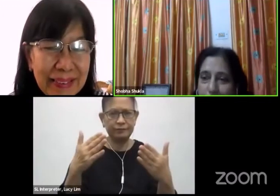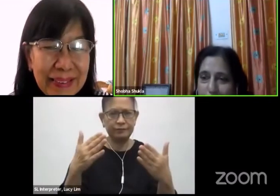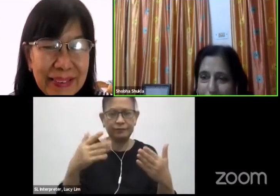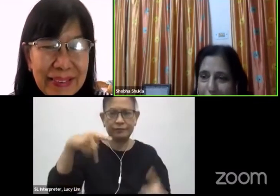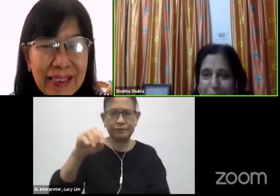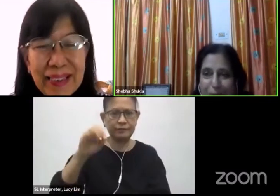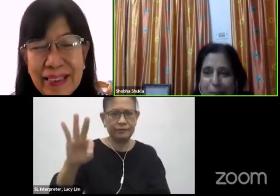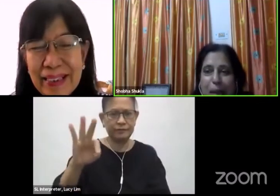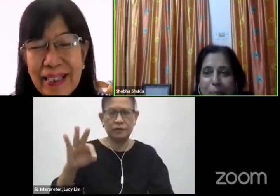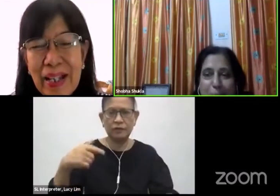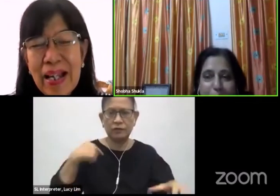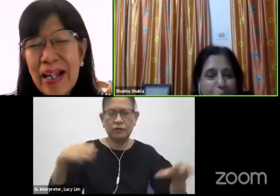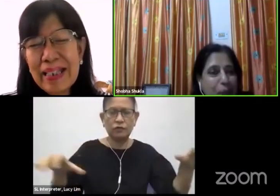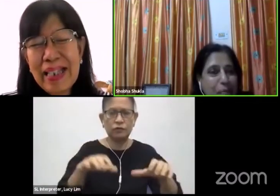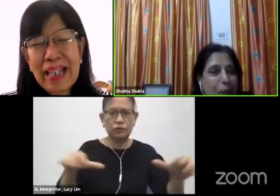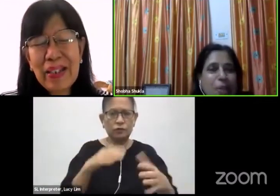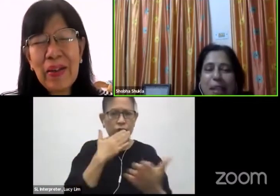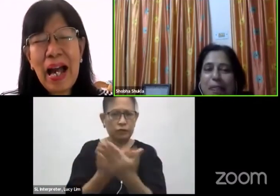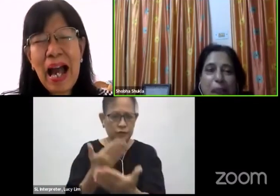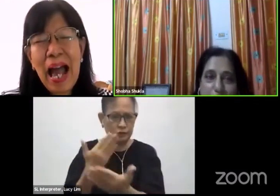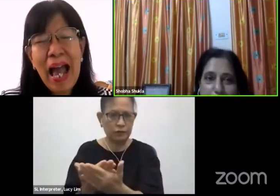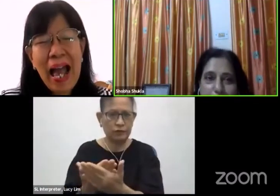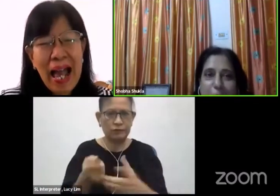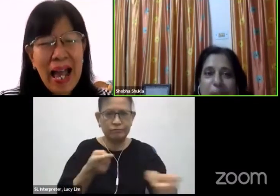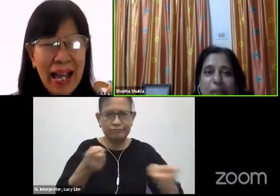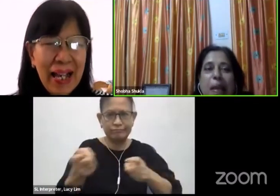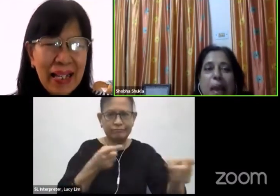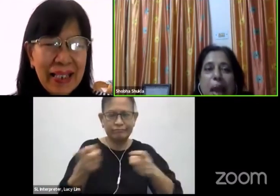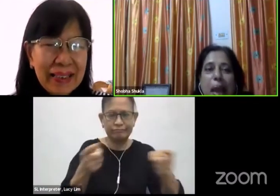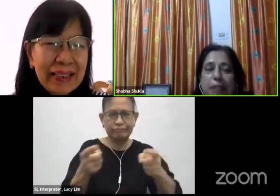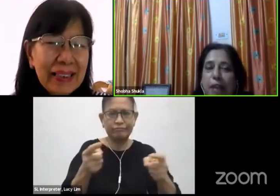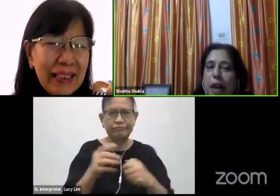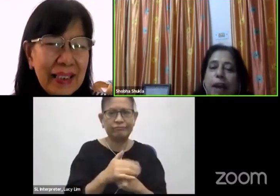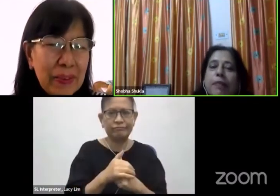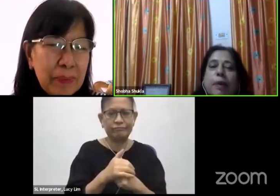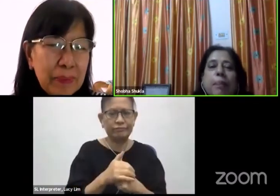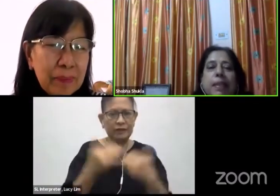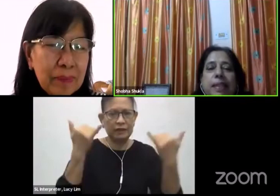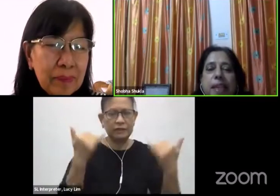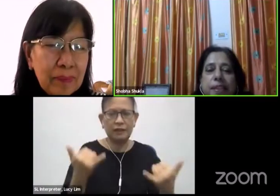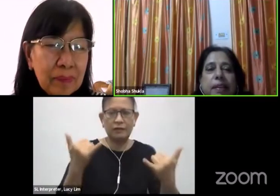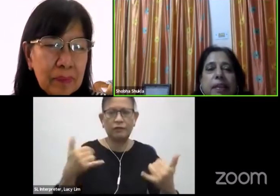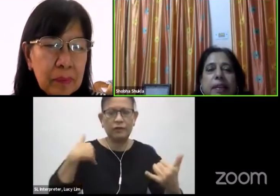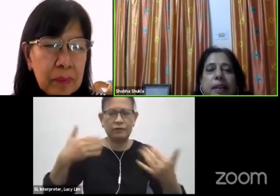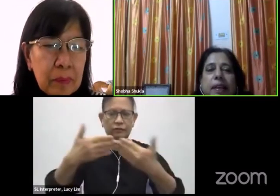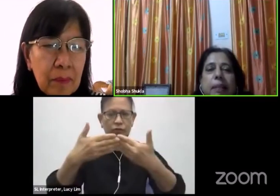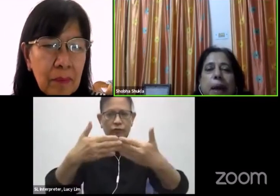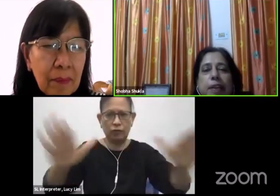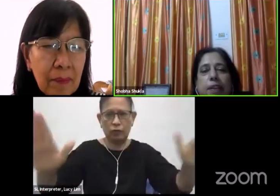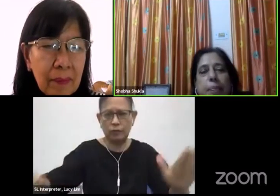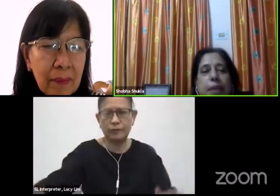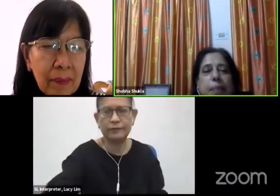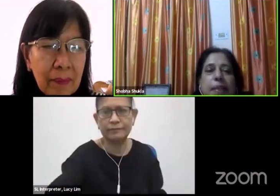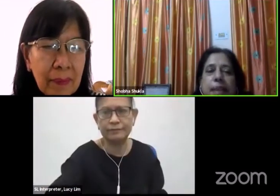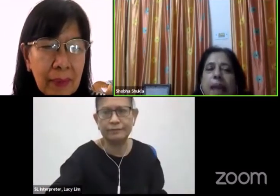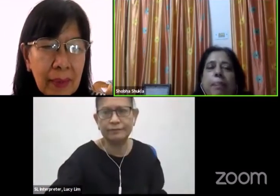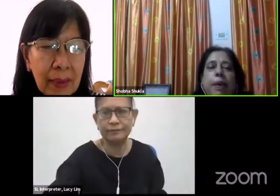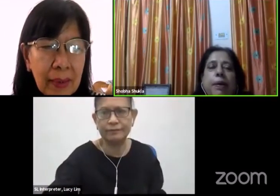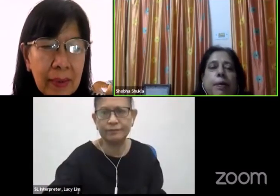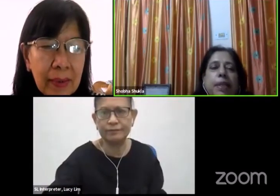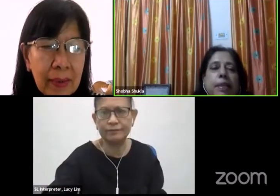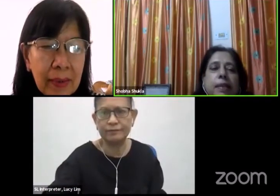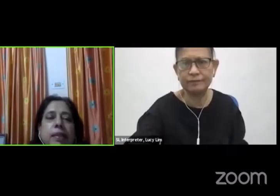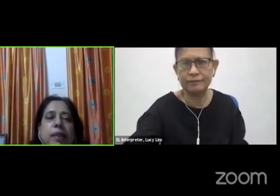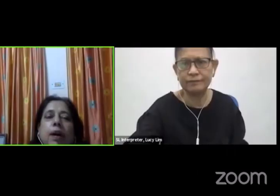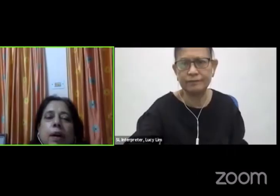it so well, managed the time so well by yourself. Thank you very much. And we now have the open session. Participants, please type in